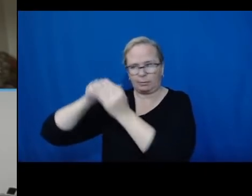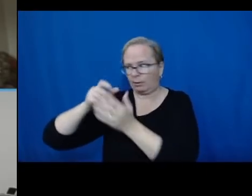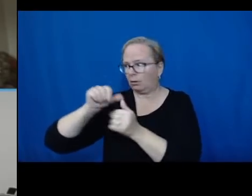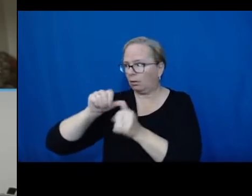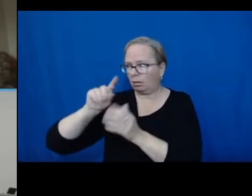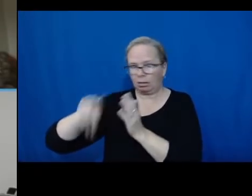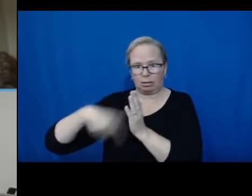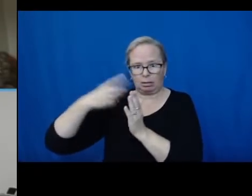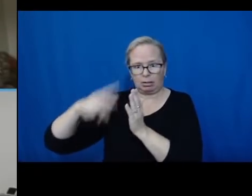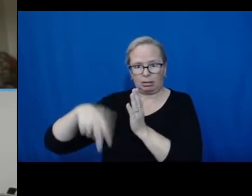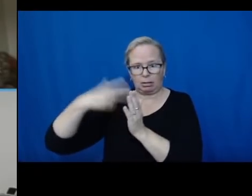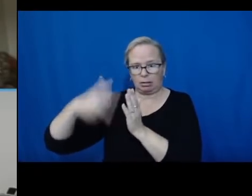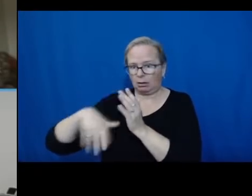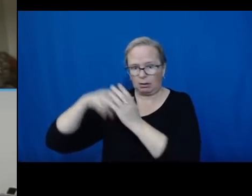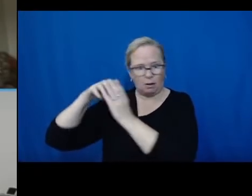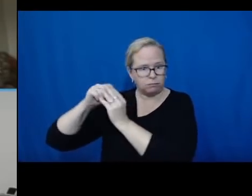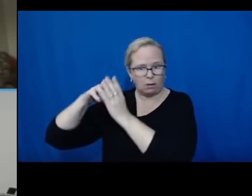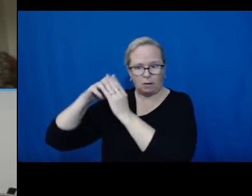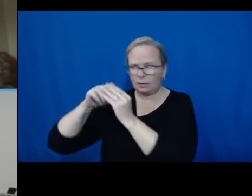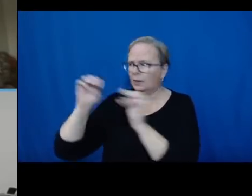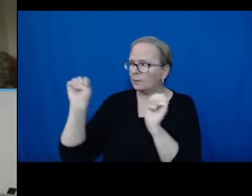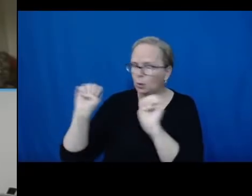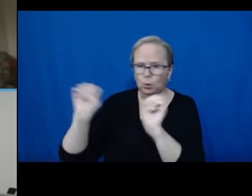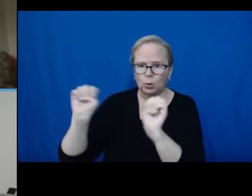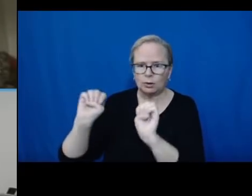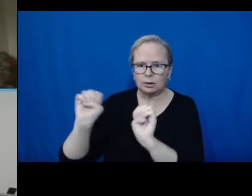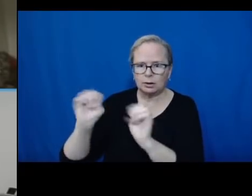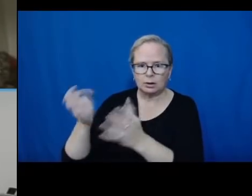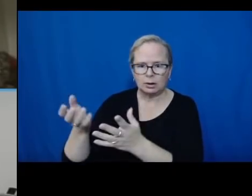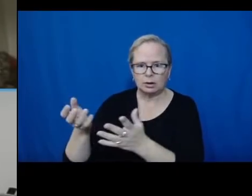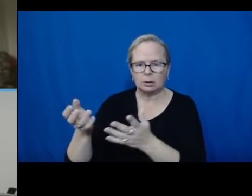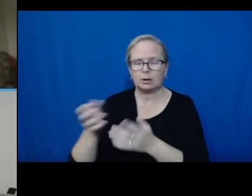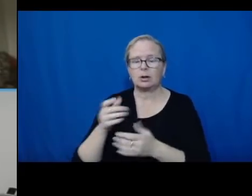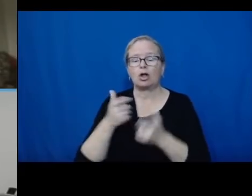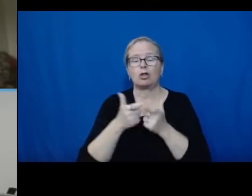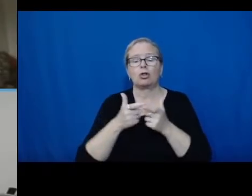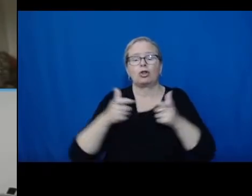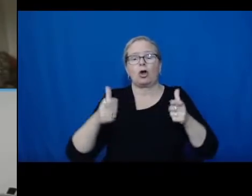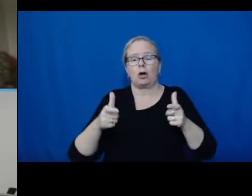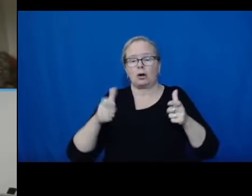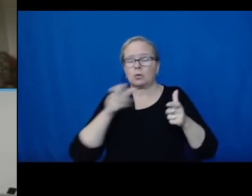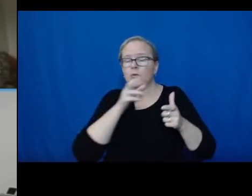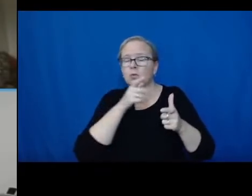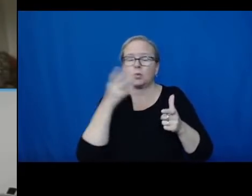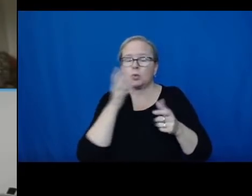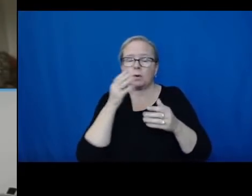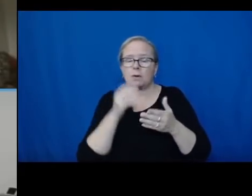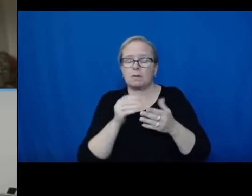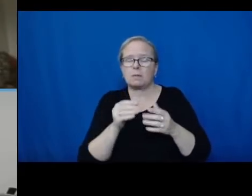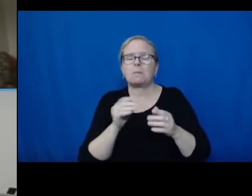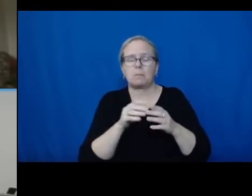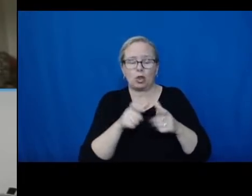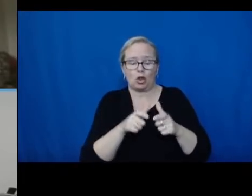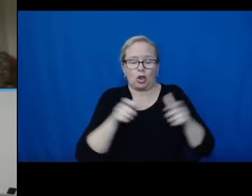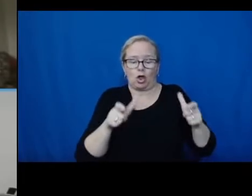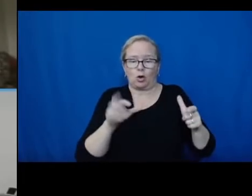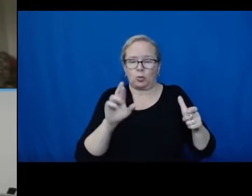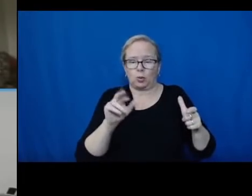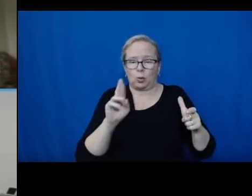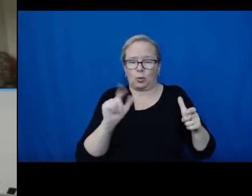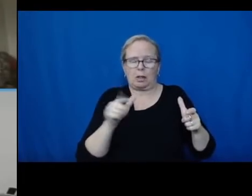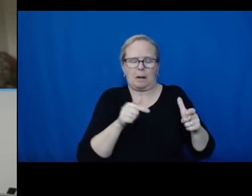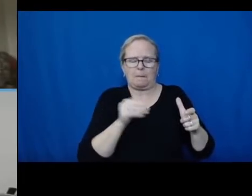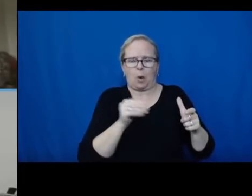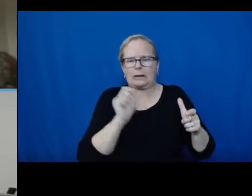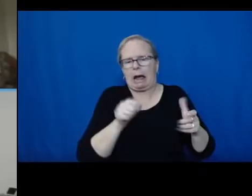department once that has happened. Some of the larger sites, you have more staff members to assist. You're still going to have those comfort